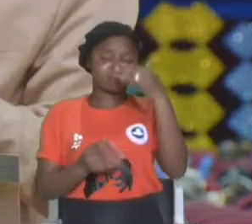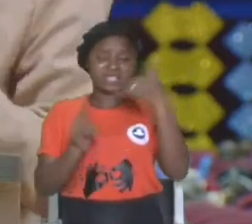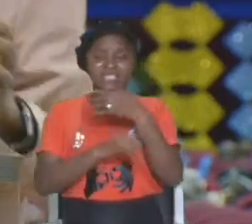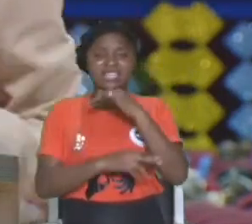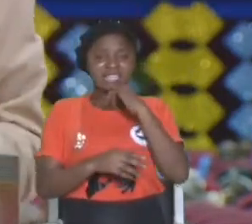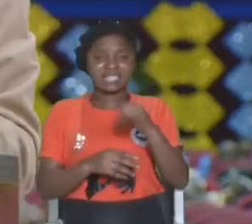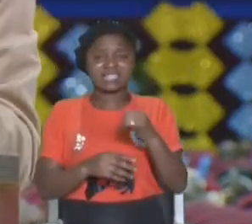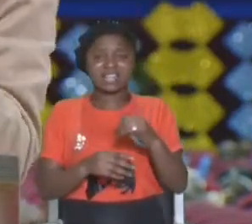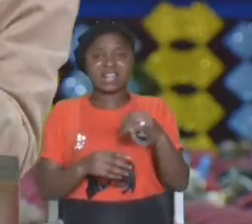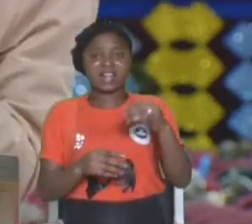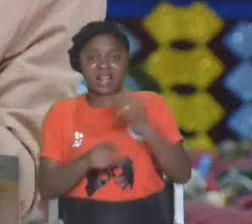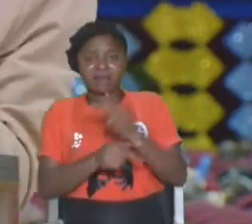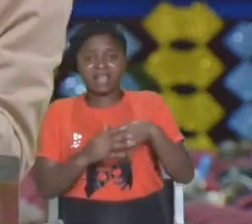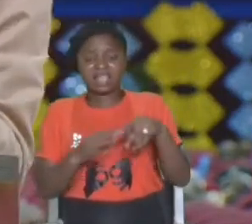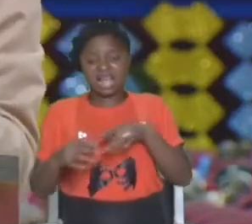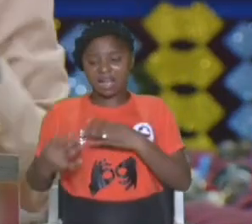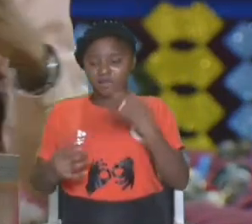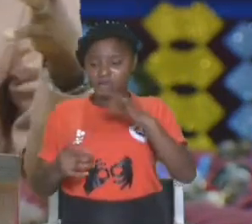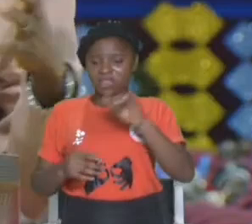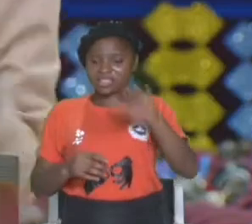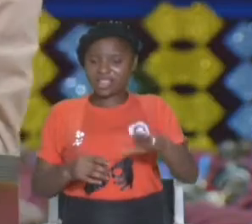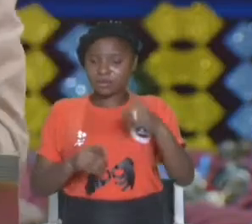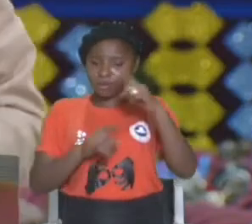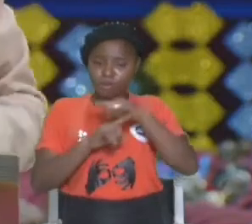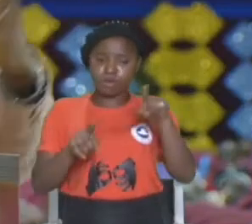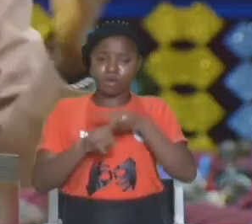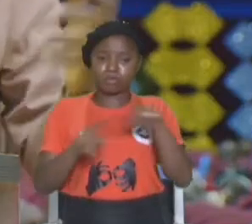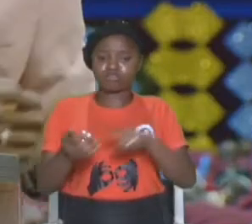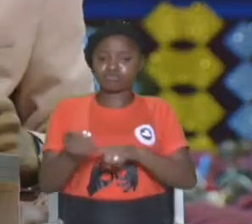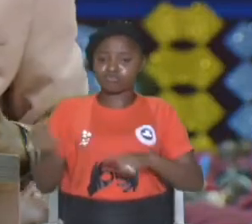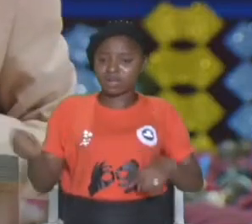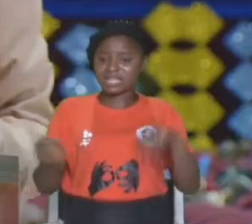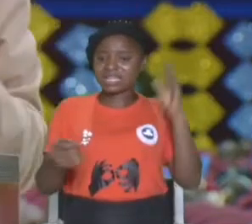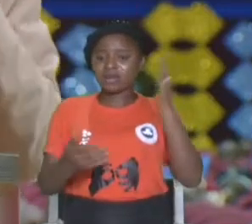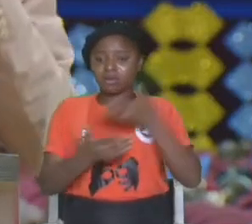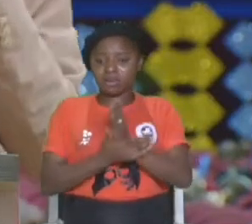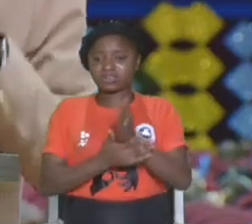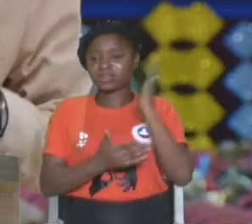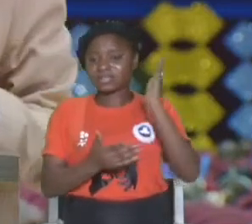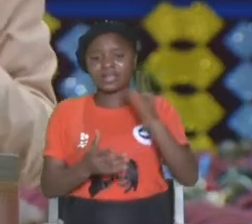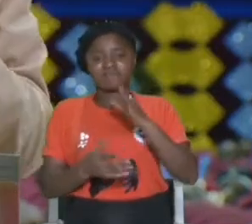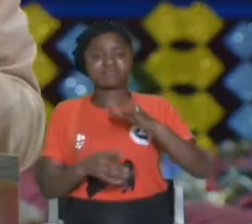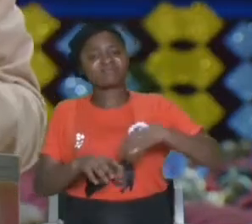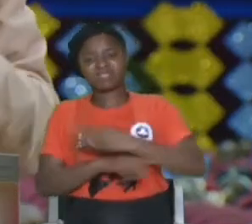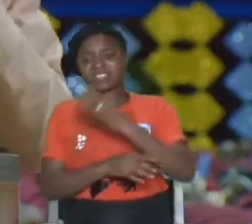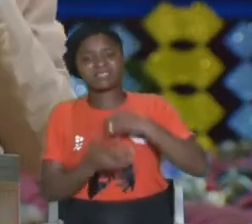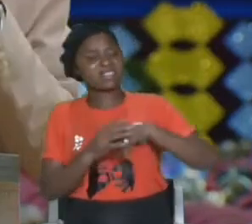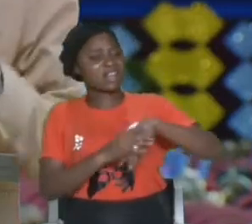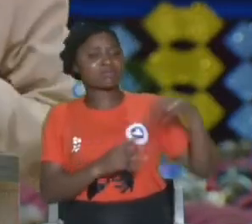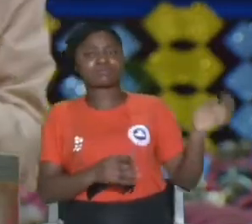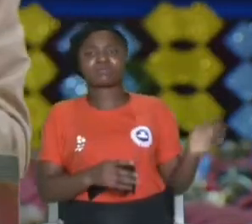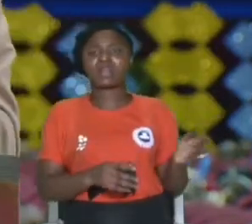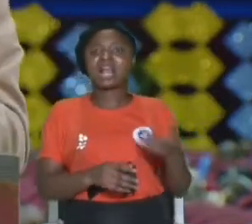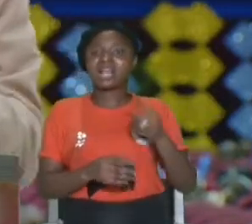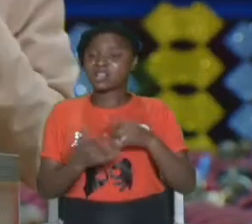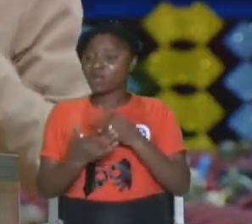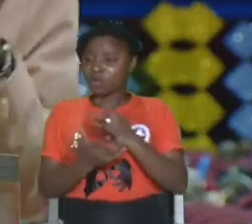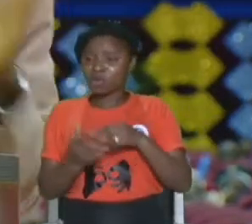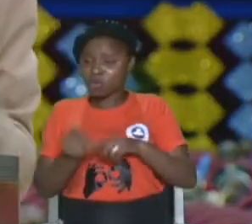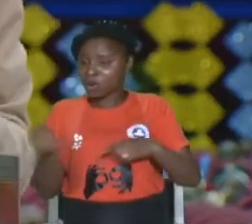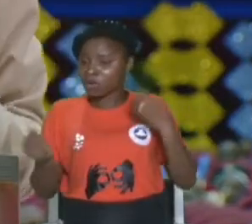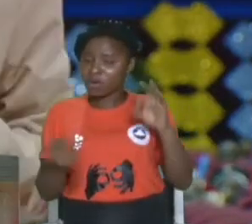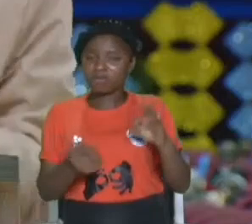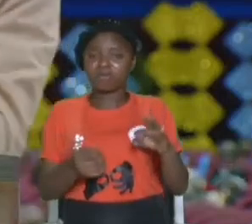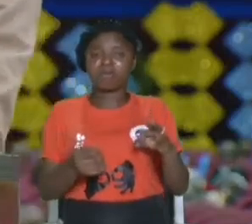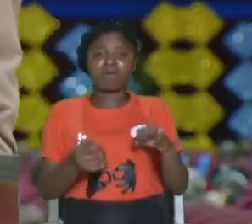heart of a child, but the rod of correction shall drive it far from him." The rod of correction for a child of God does not